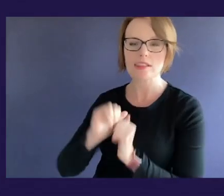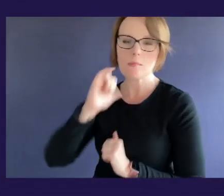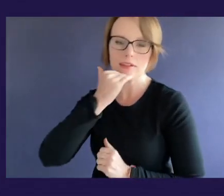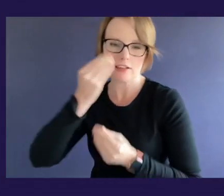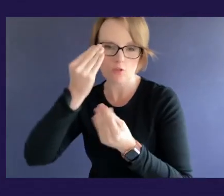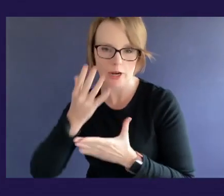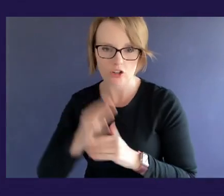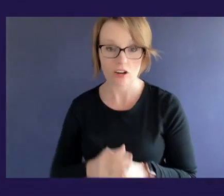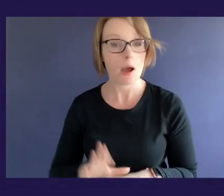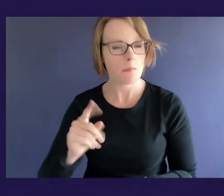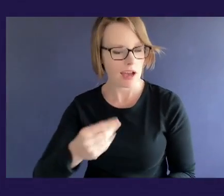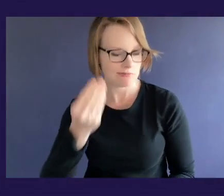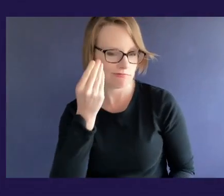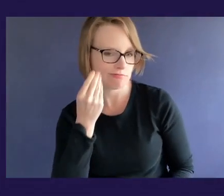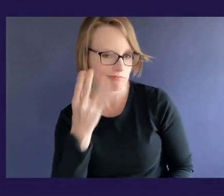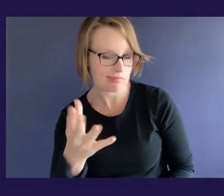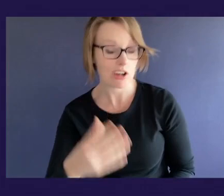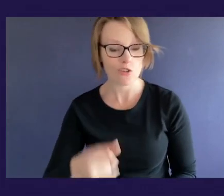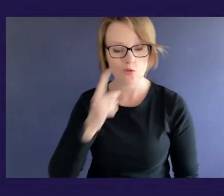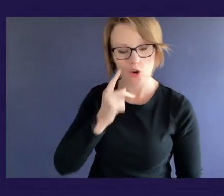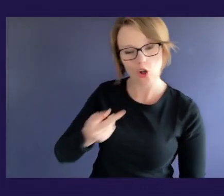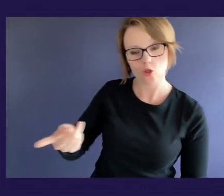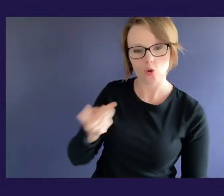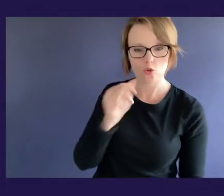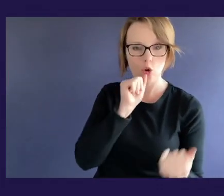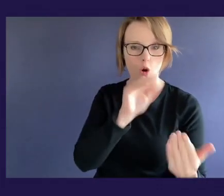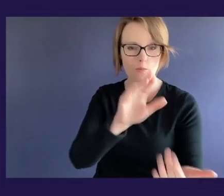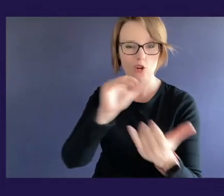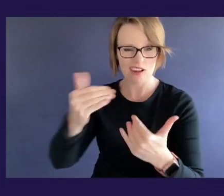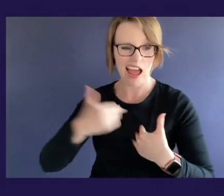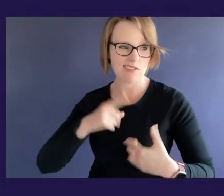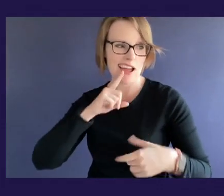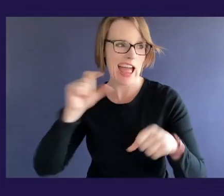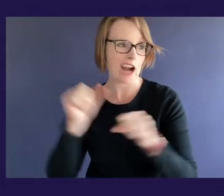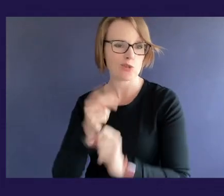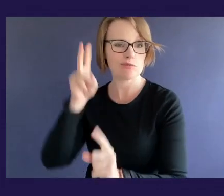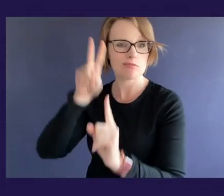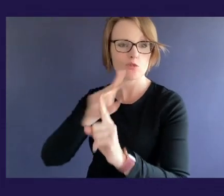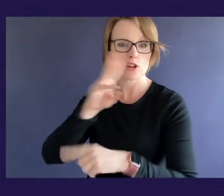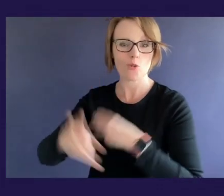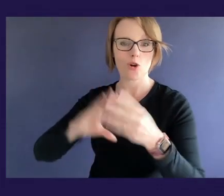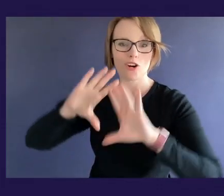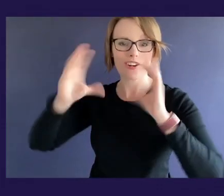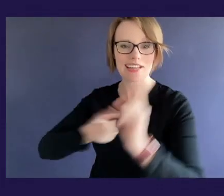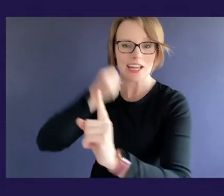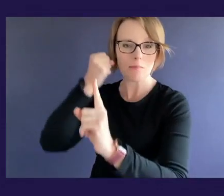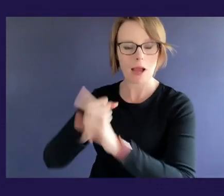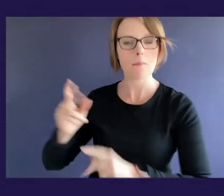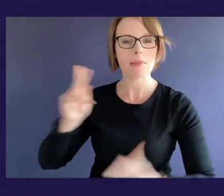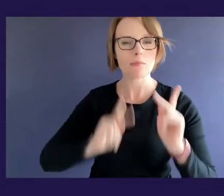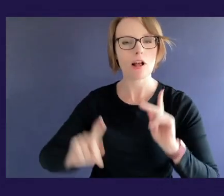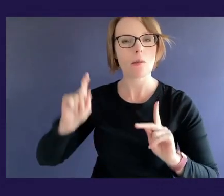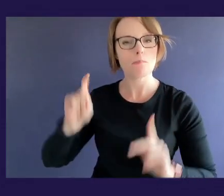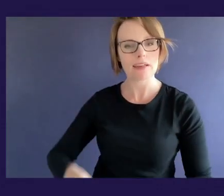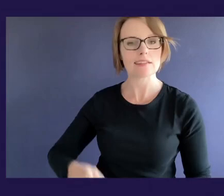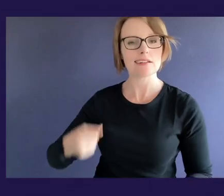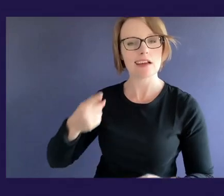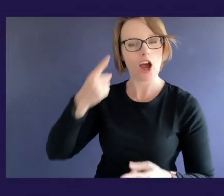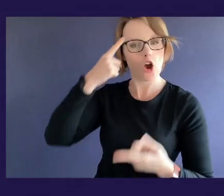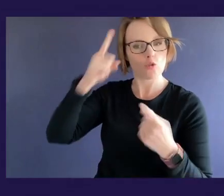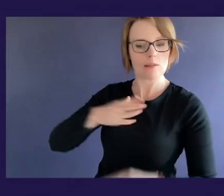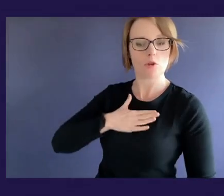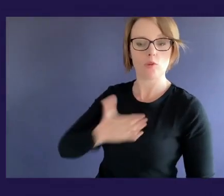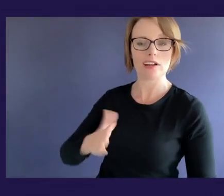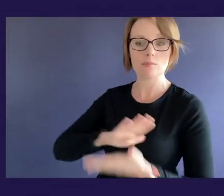for these approaches to have wide real-world impact, people are going to have to agree to be either inoculated or